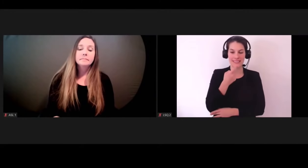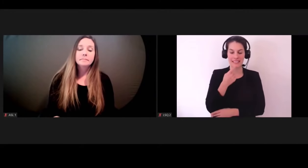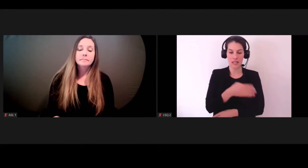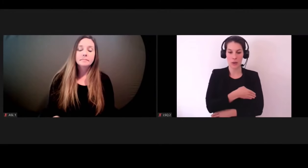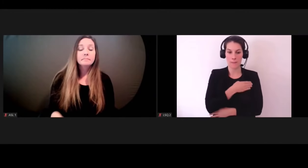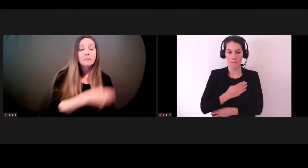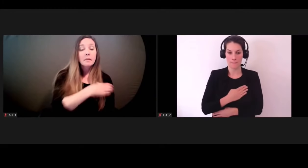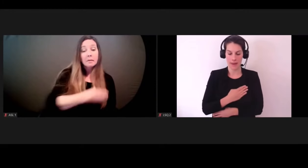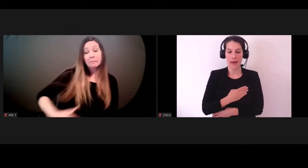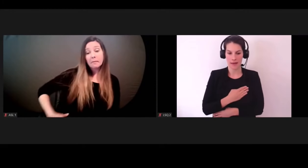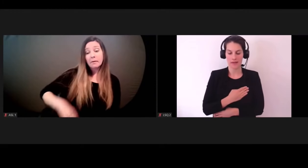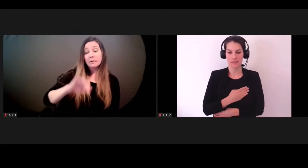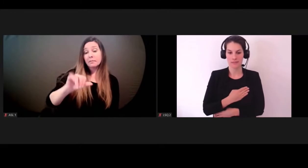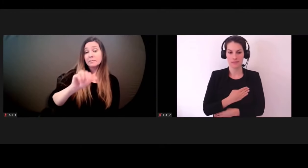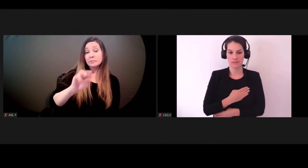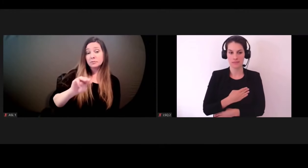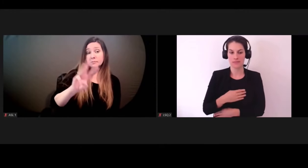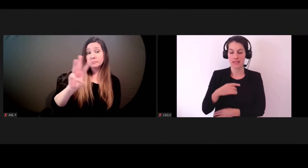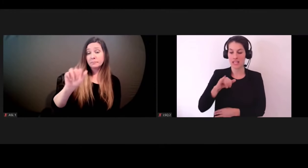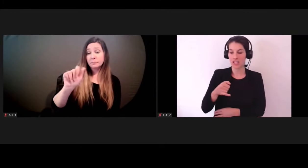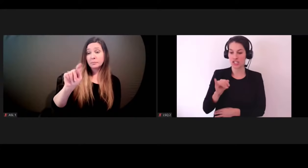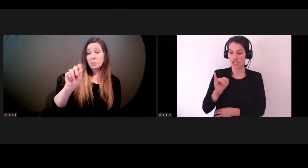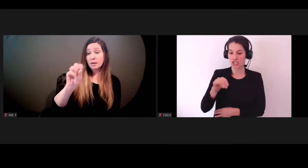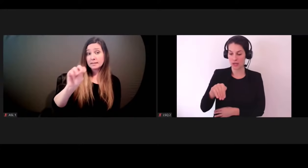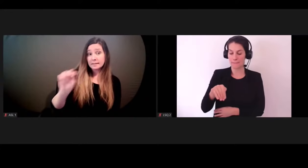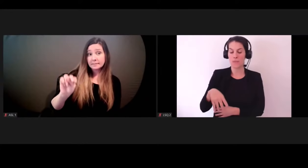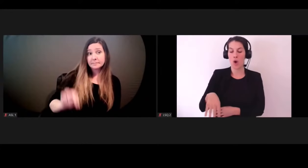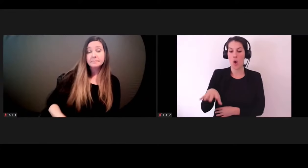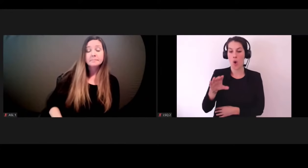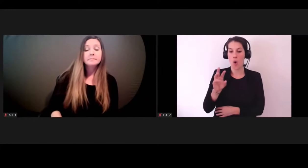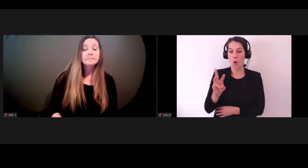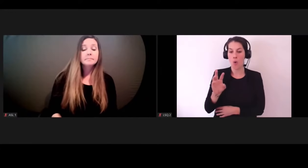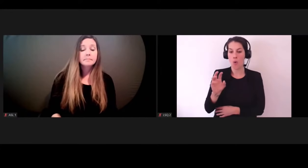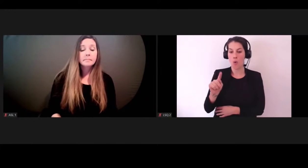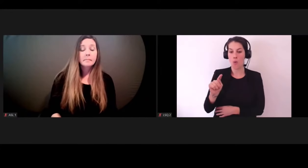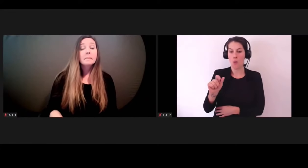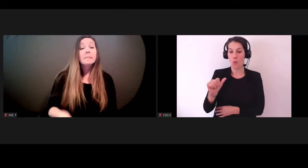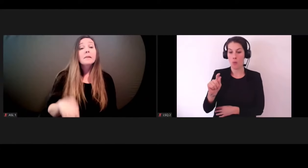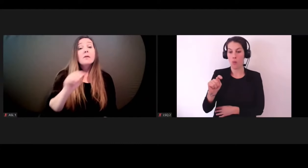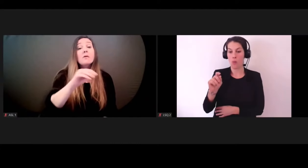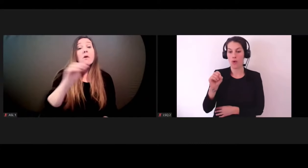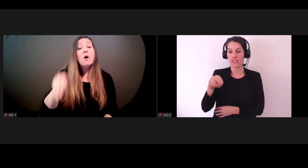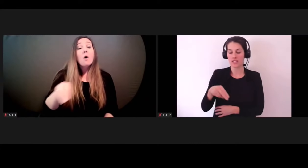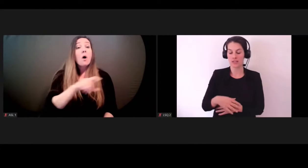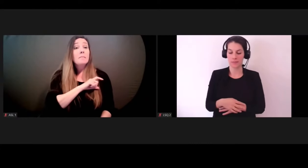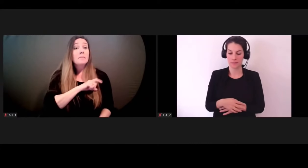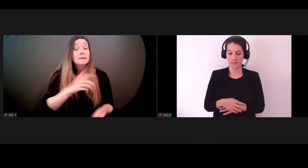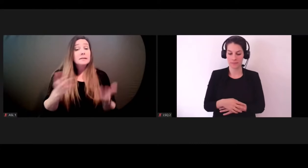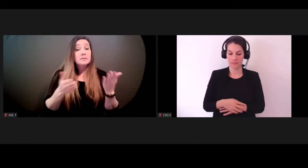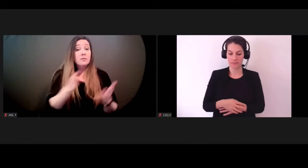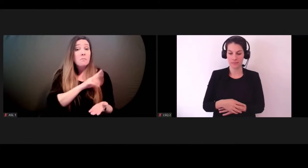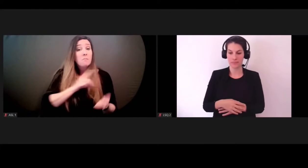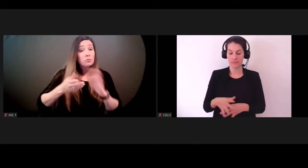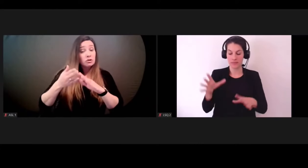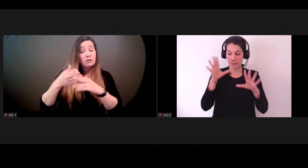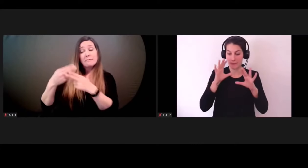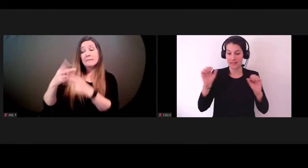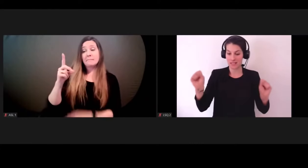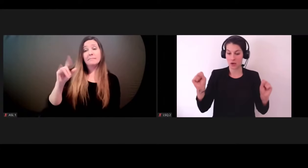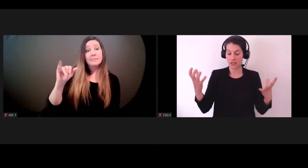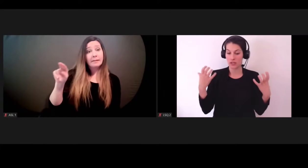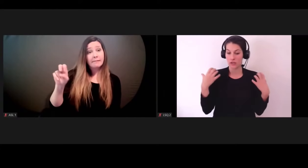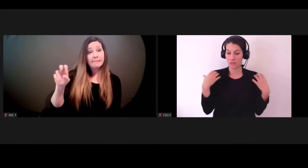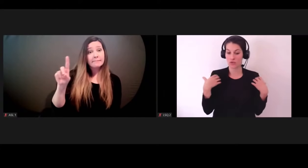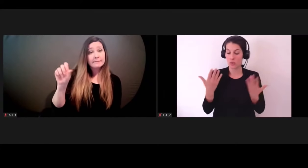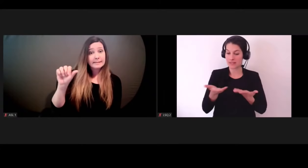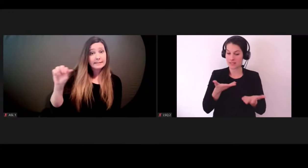Watson, Le Maire Jim Watson, Ottawa Police Service Board Chair Diane Deans, la Présidente de la Commission de